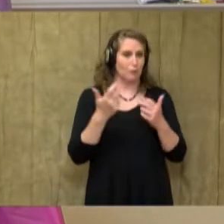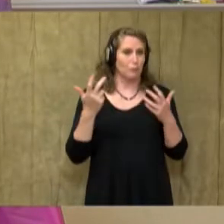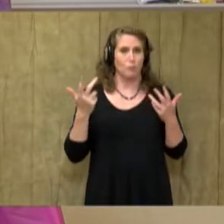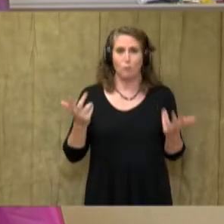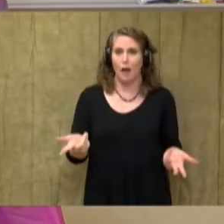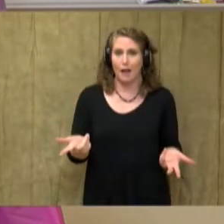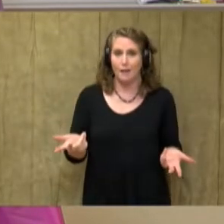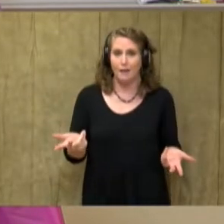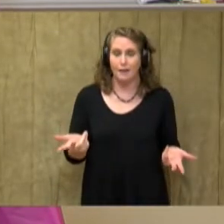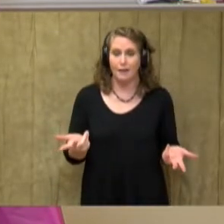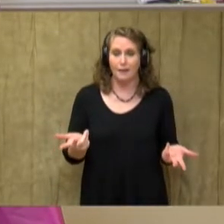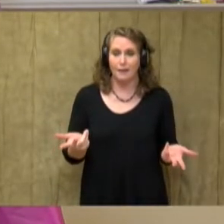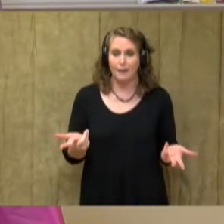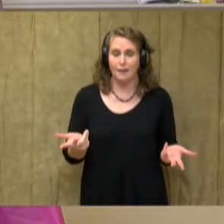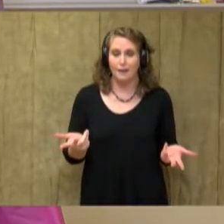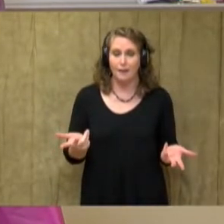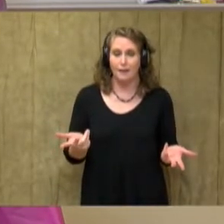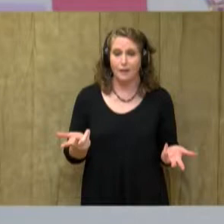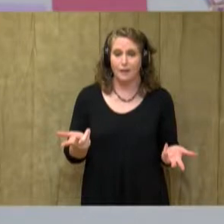what, friends?